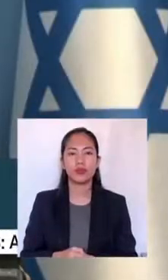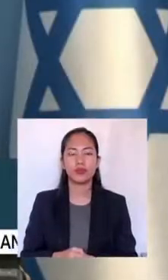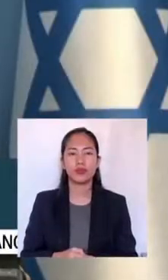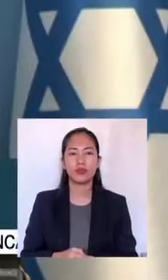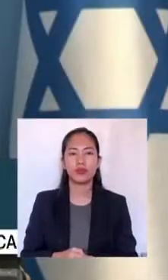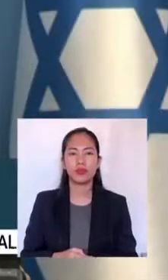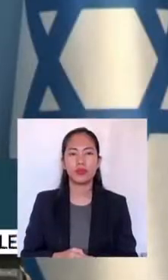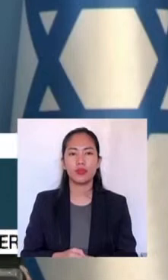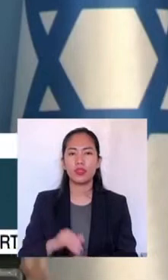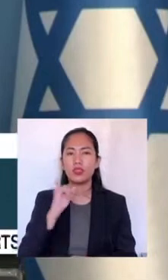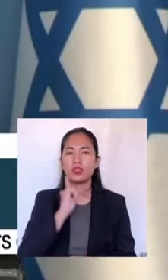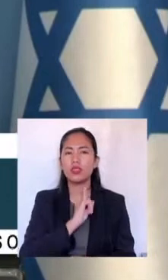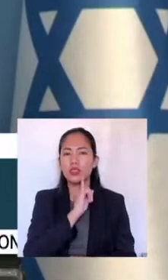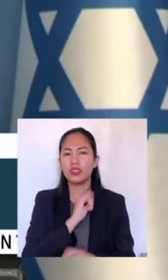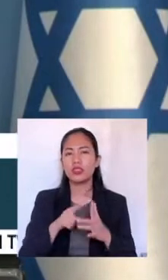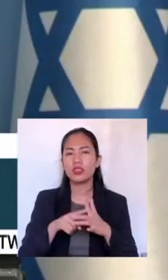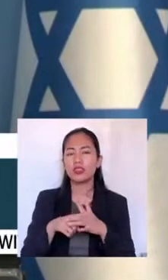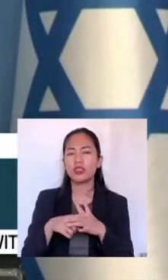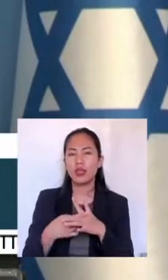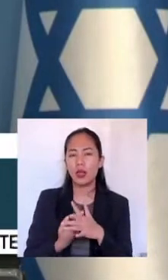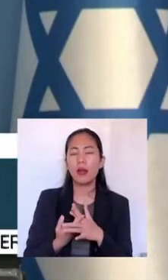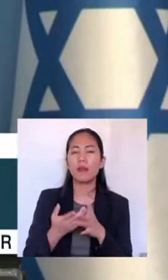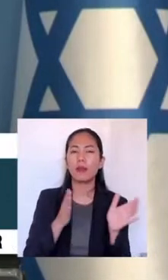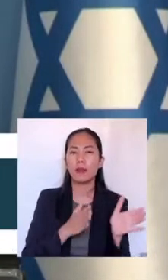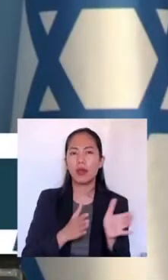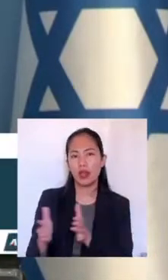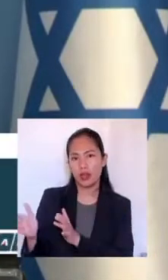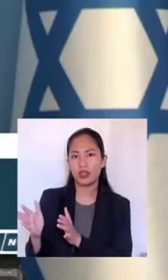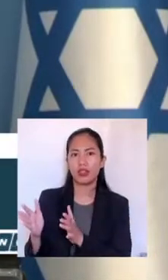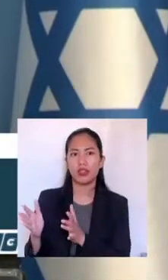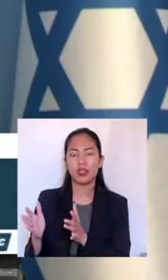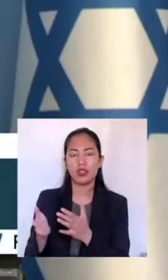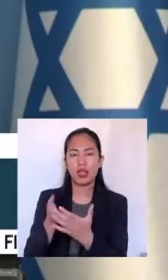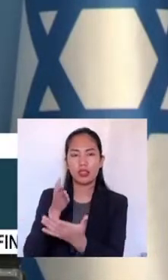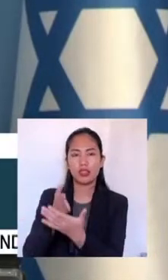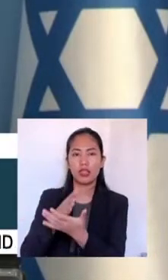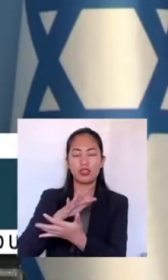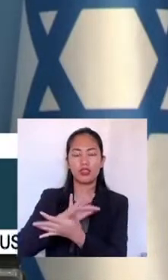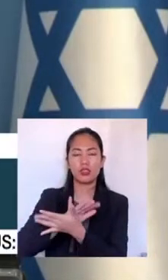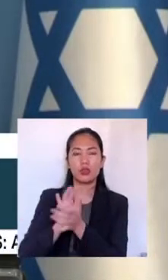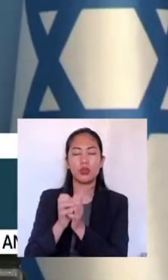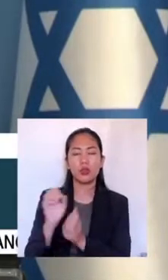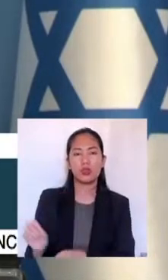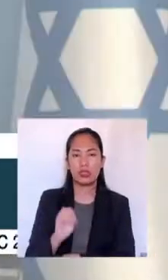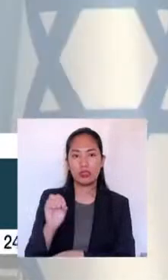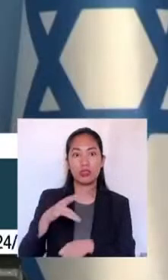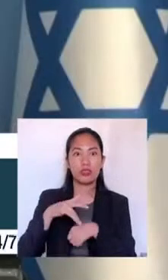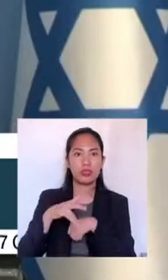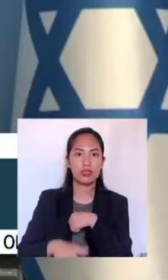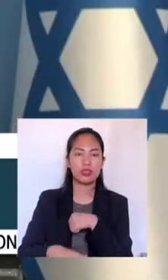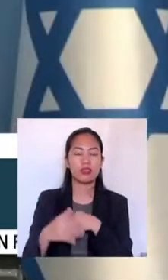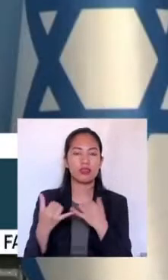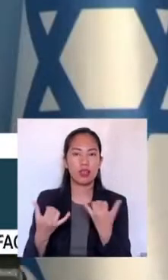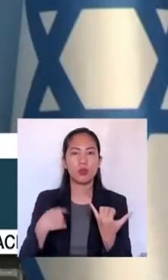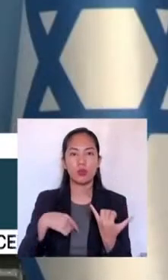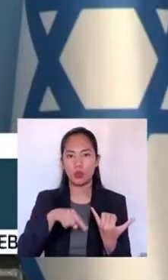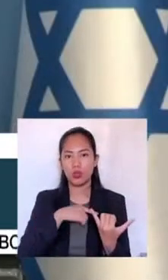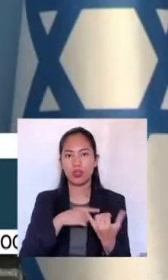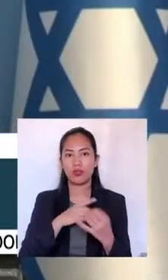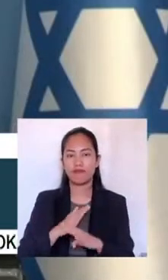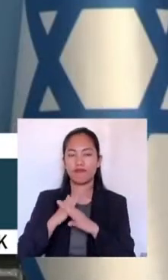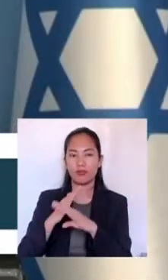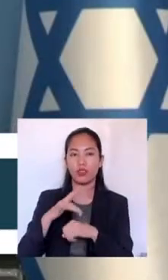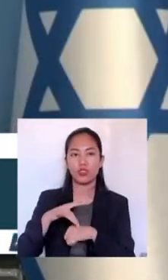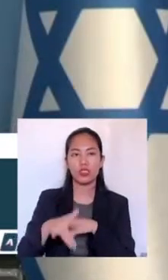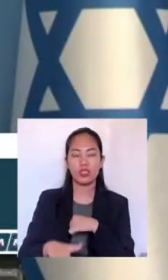Israel started preparing for Omicron early on. This bought us time, which we're using to our advantage. Israel will once again